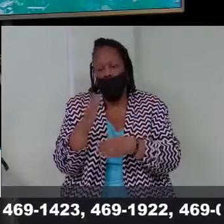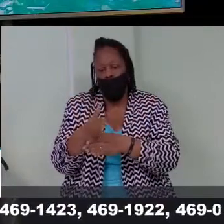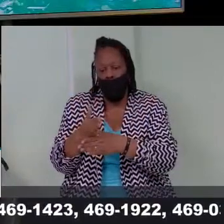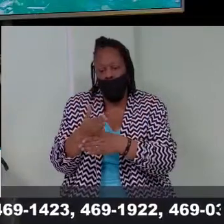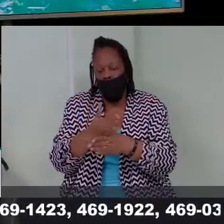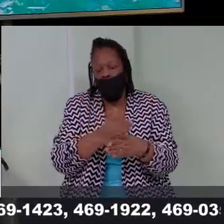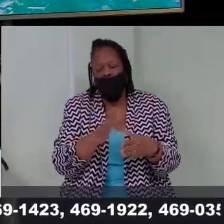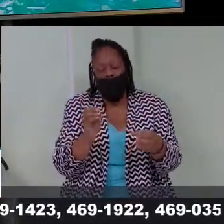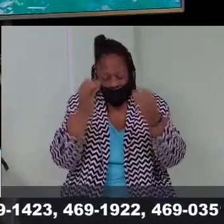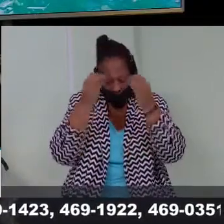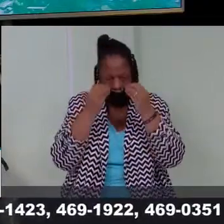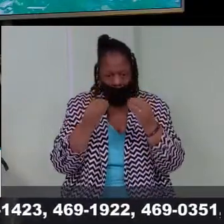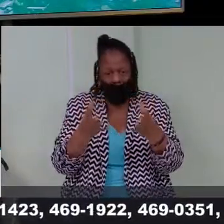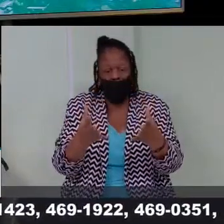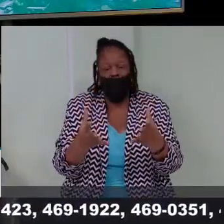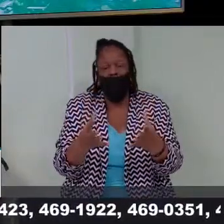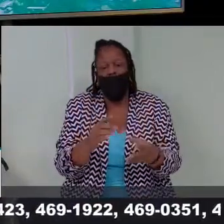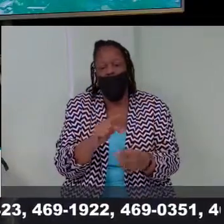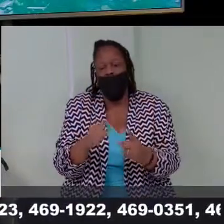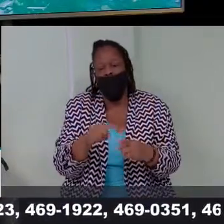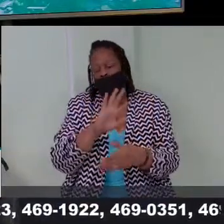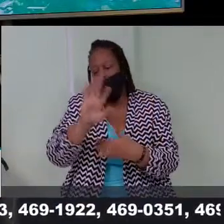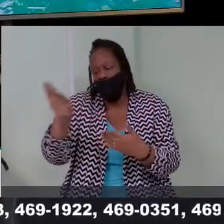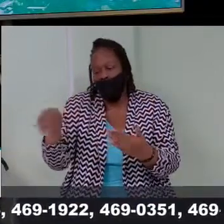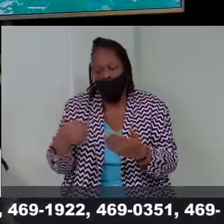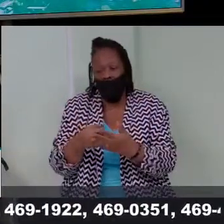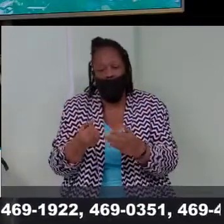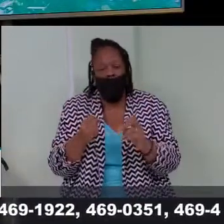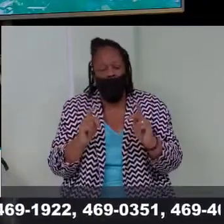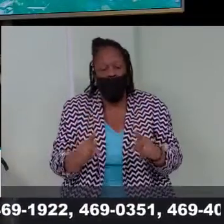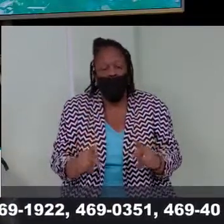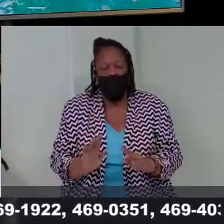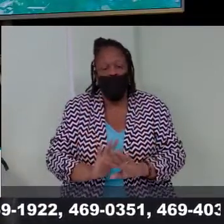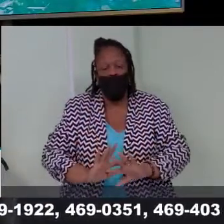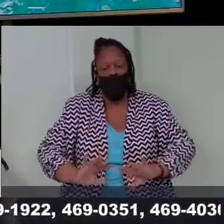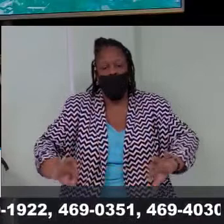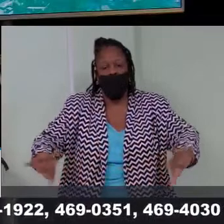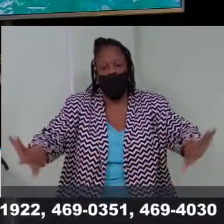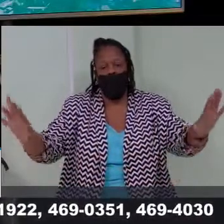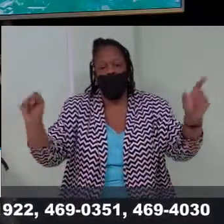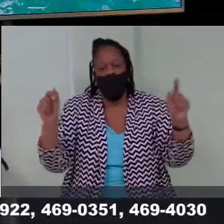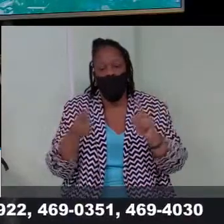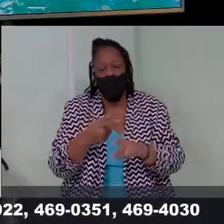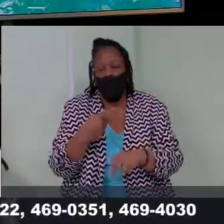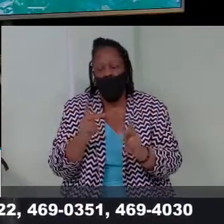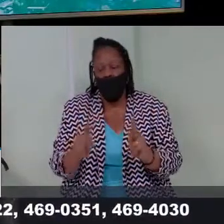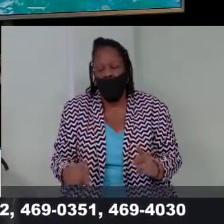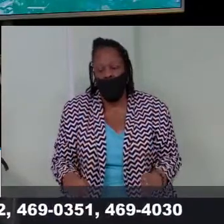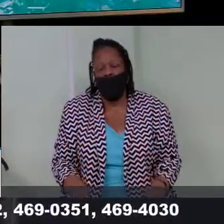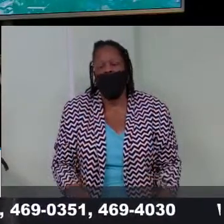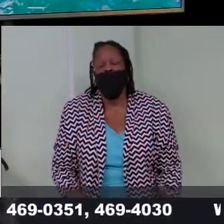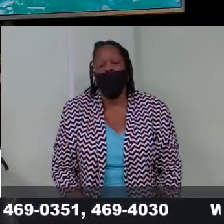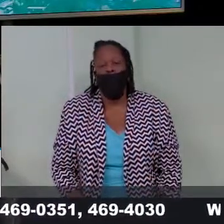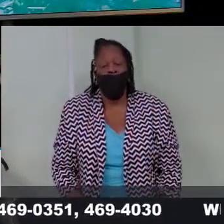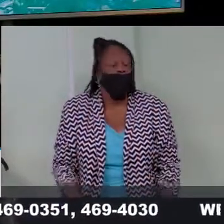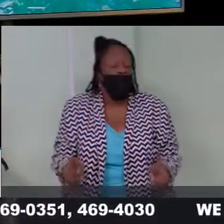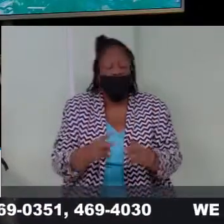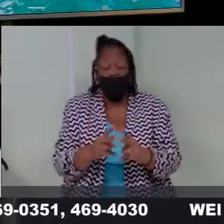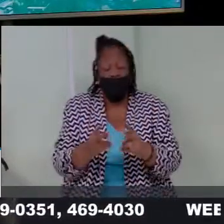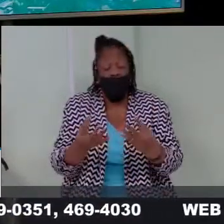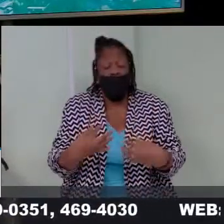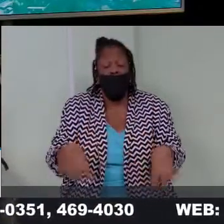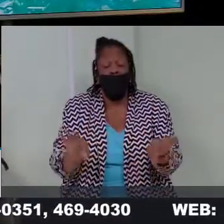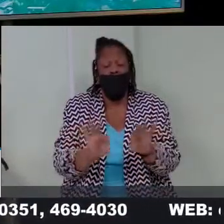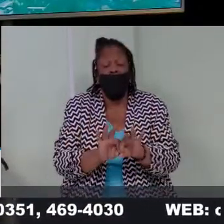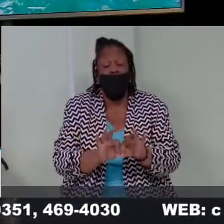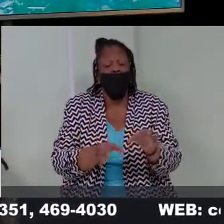accurate and timely dissemination of information, which is so crucial to the management of anything,